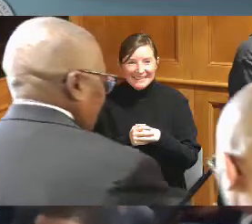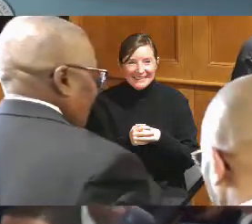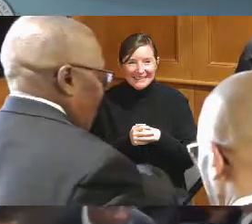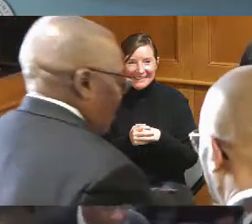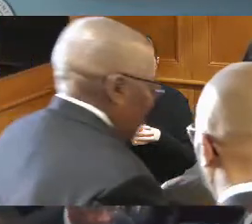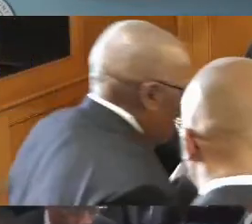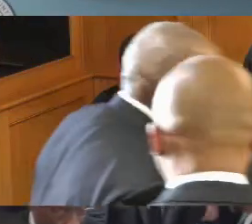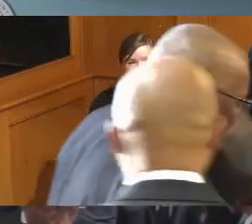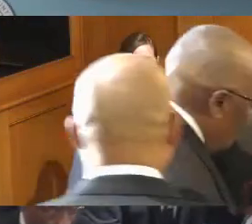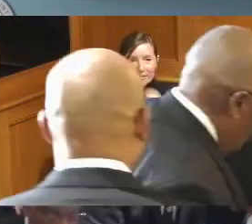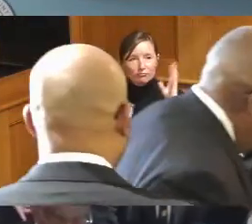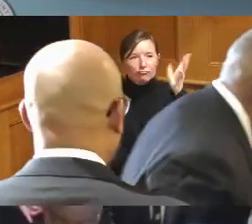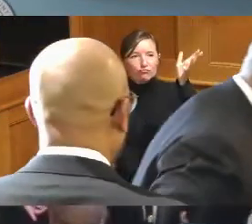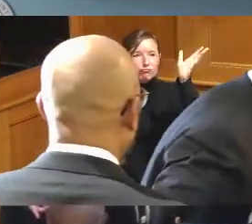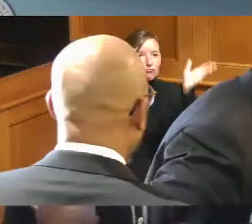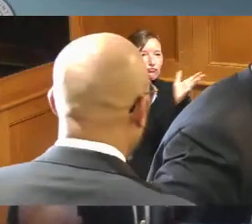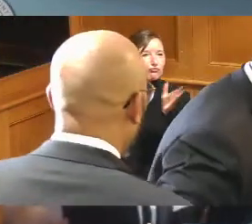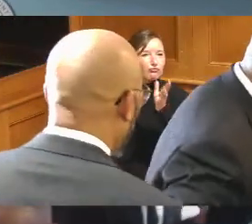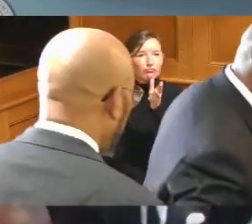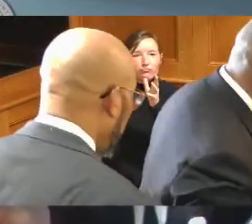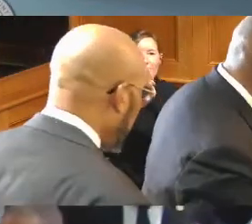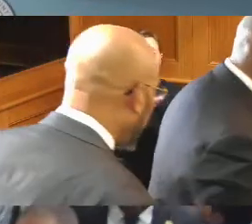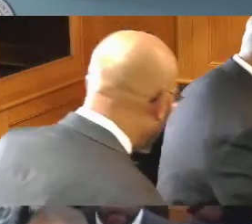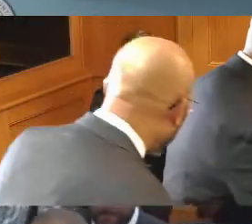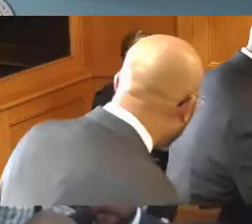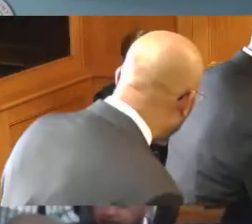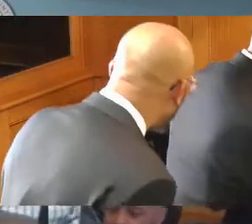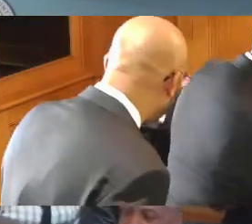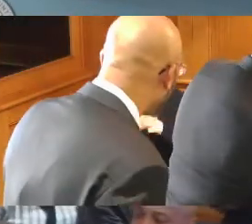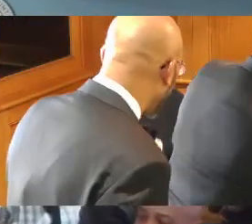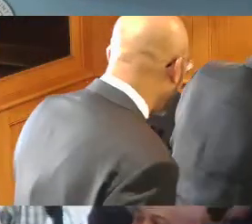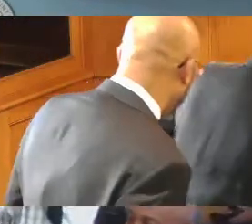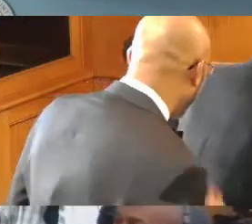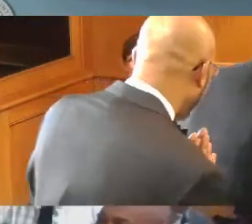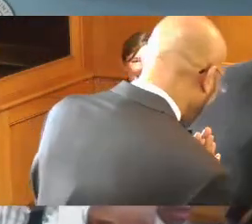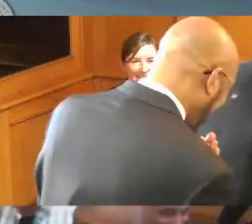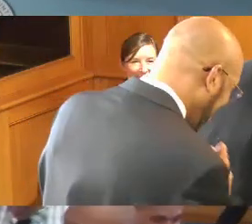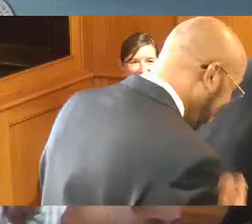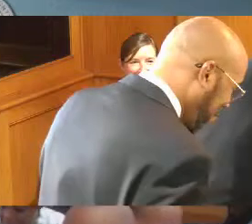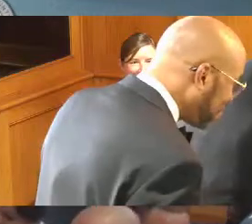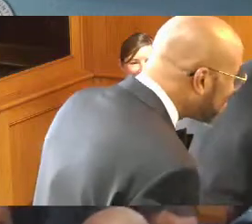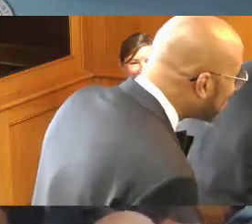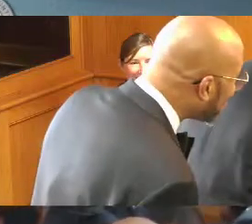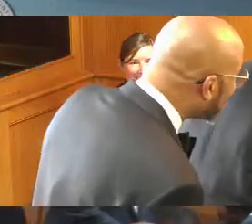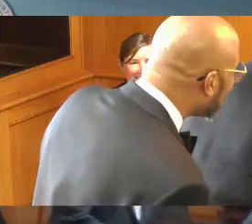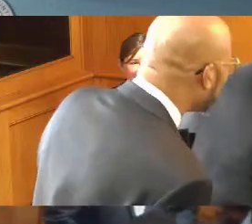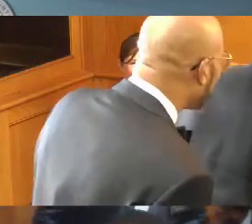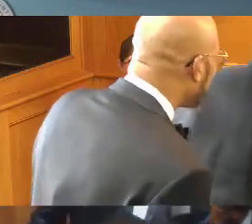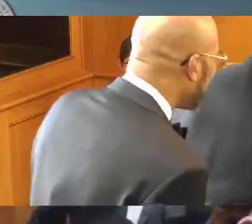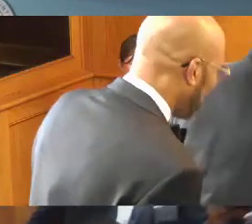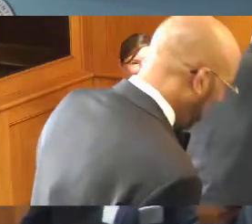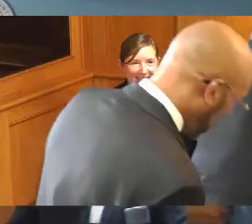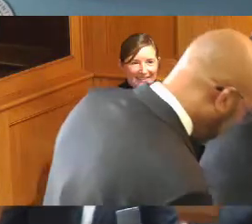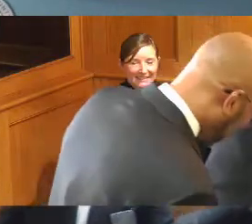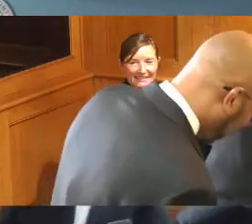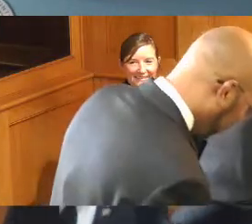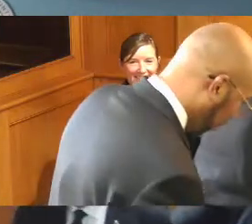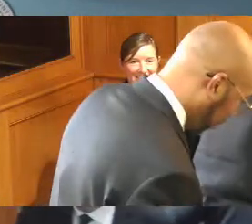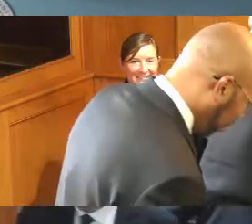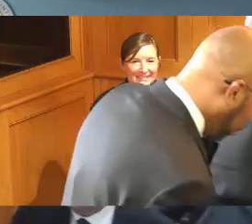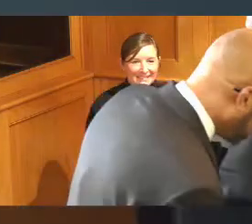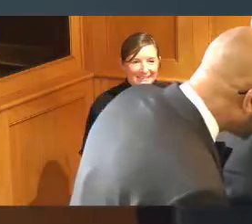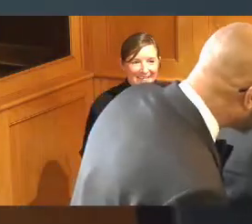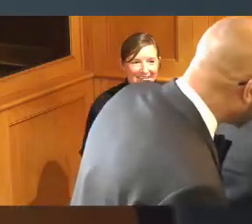If you have any conversation, if you take it to the hallway, please. Okay, next,